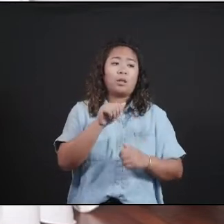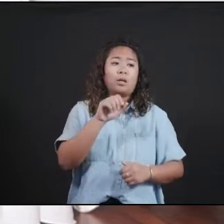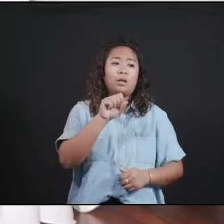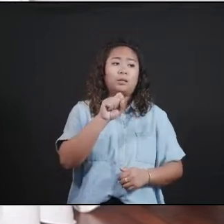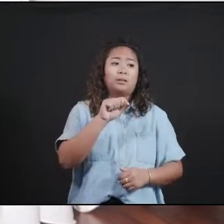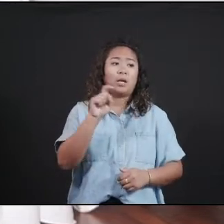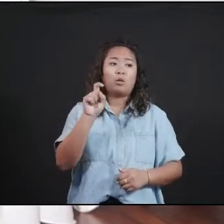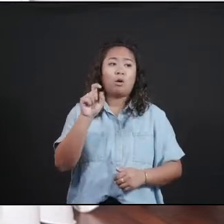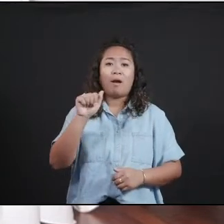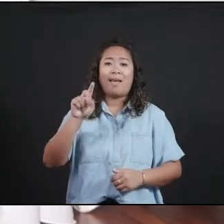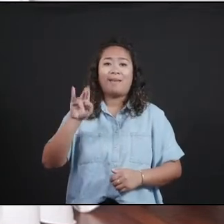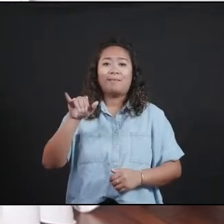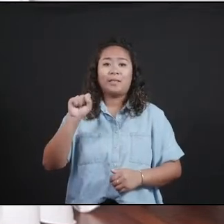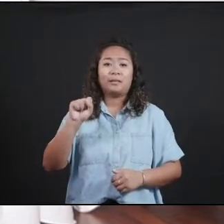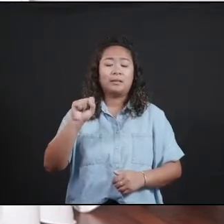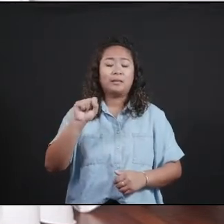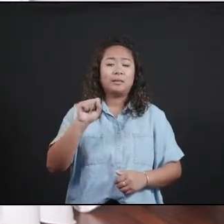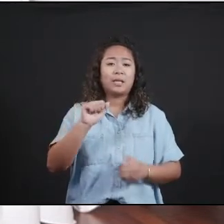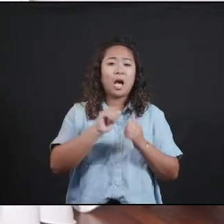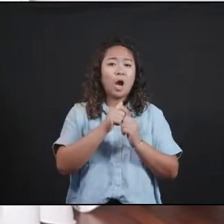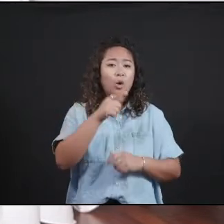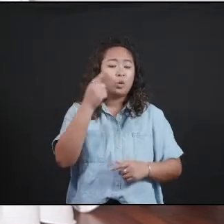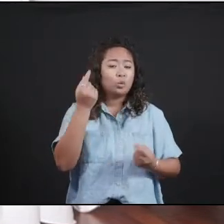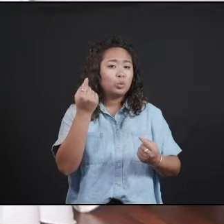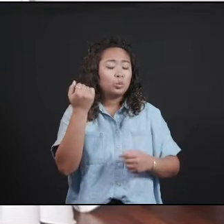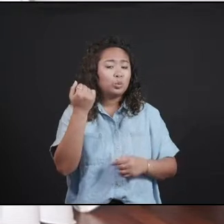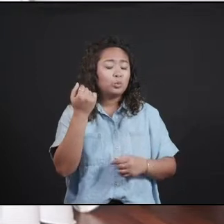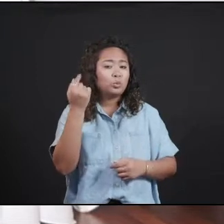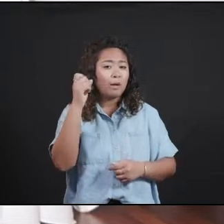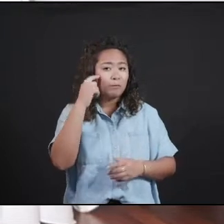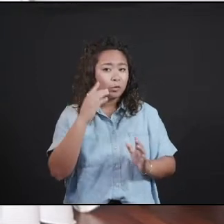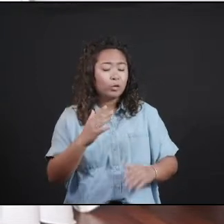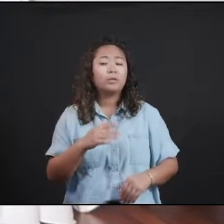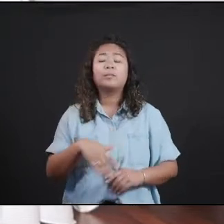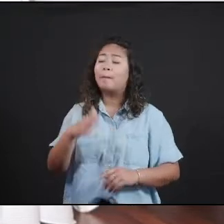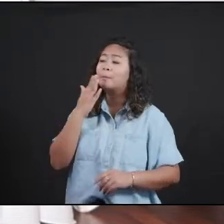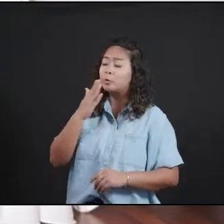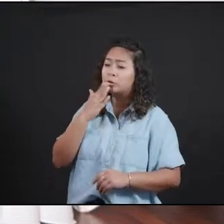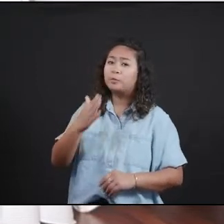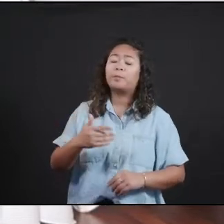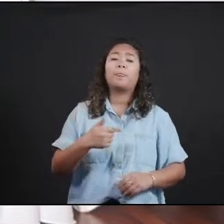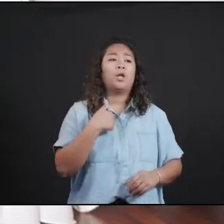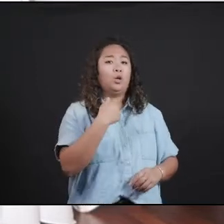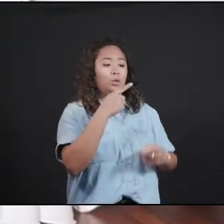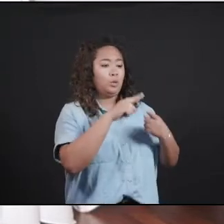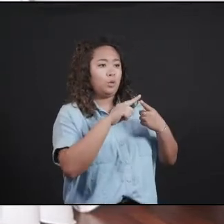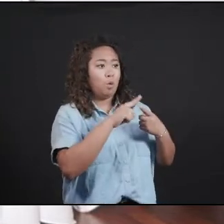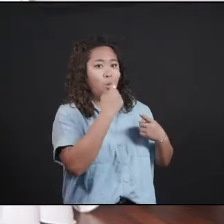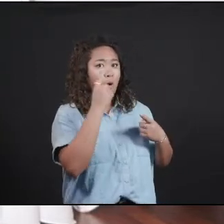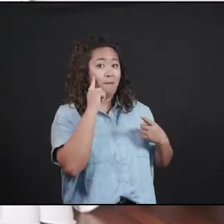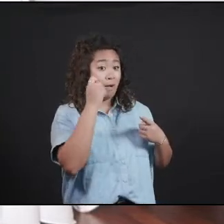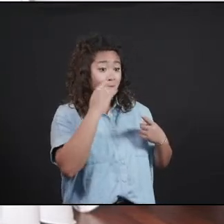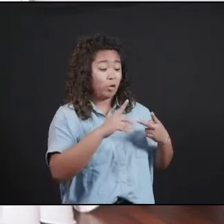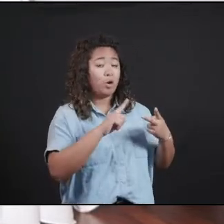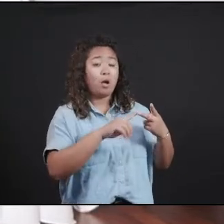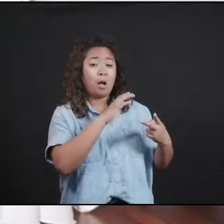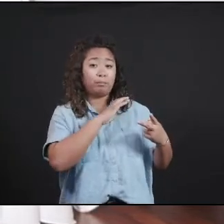have who are getting Social Security, we are already in contact with the Social Security Division, so you'll be getting your